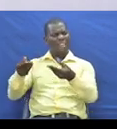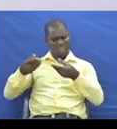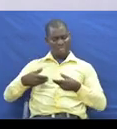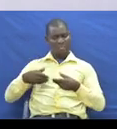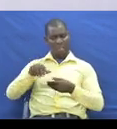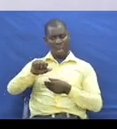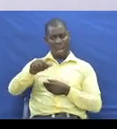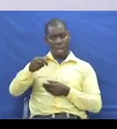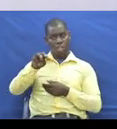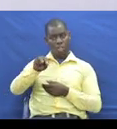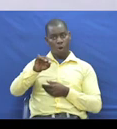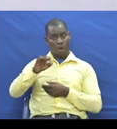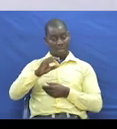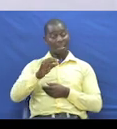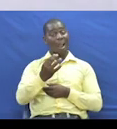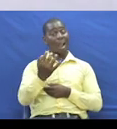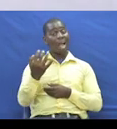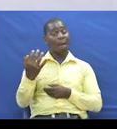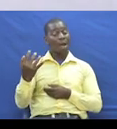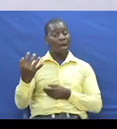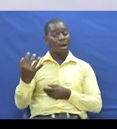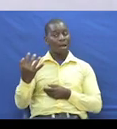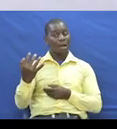if we are given the atomic number,